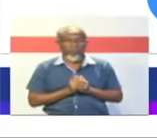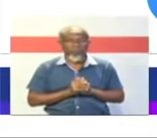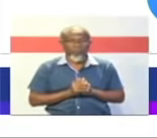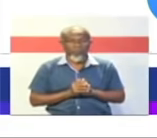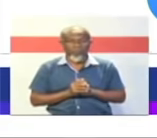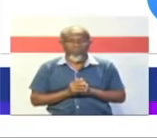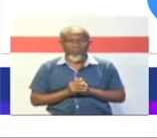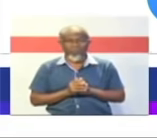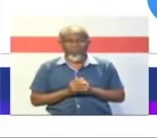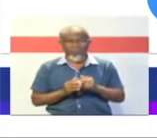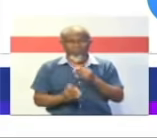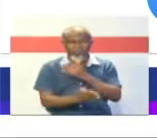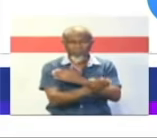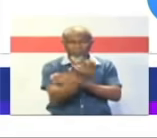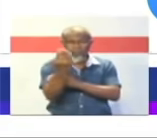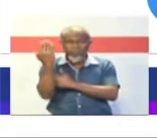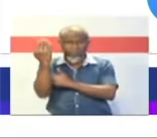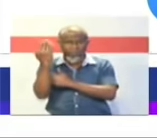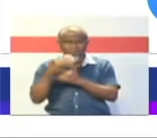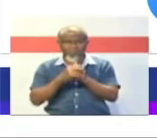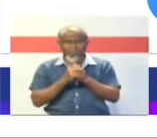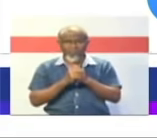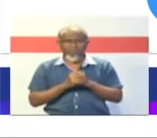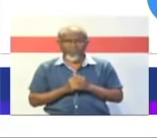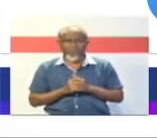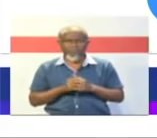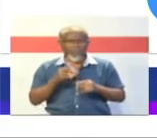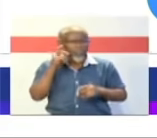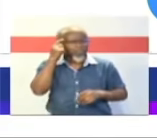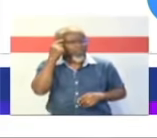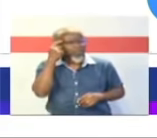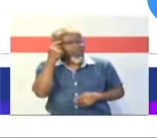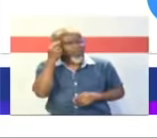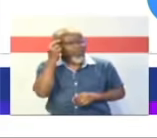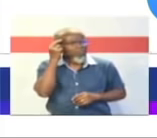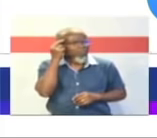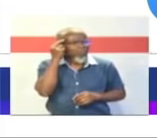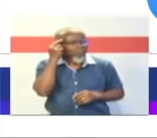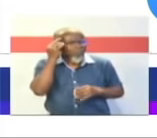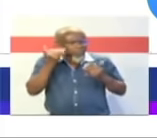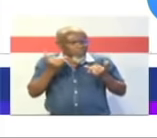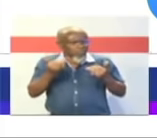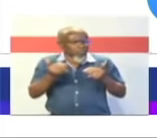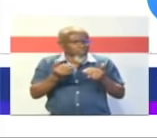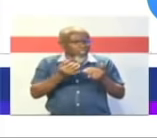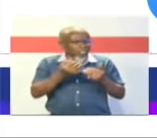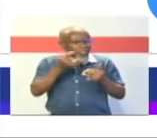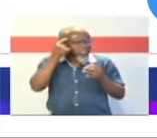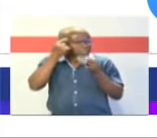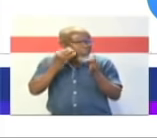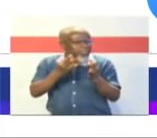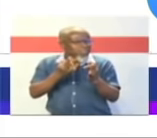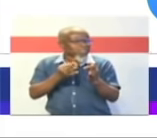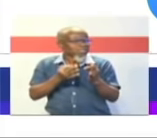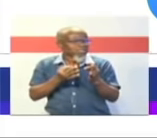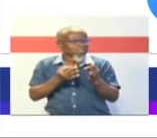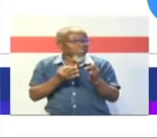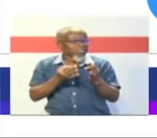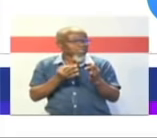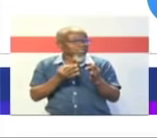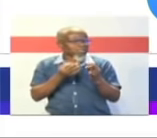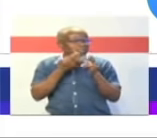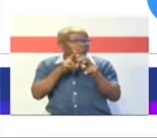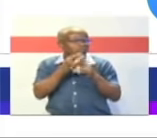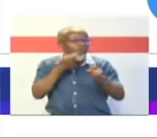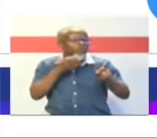Singh, Caribbean Lifestyle Communications. I was just wondering, now that a determination has been made on that